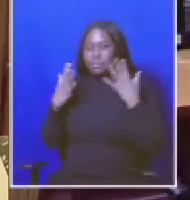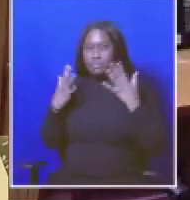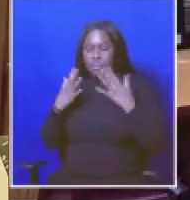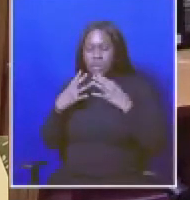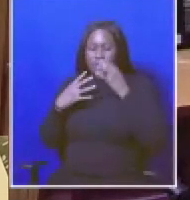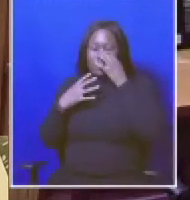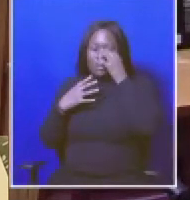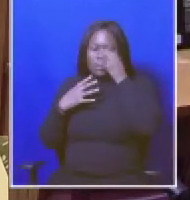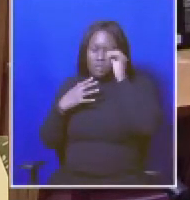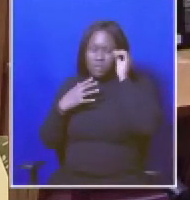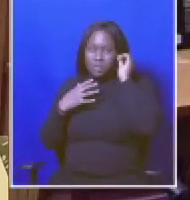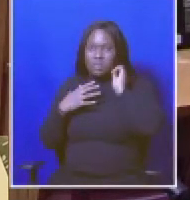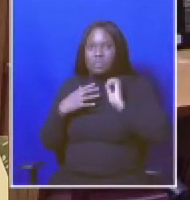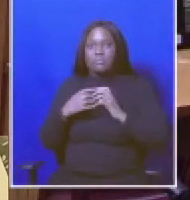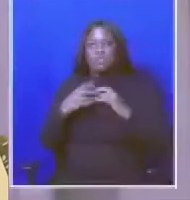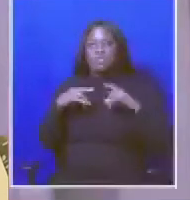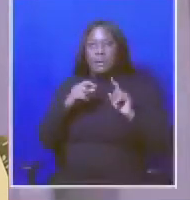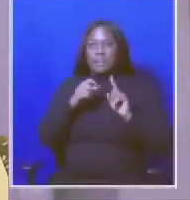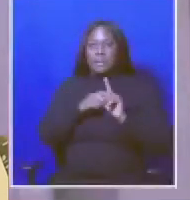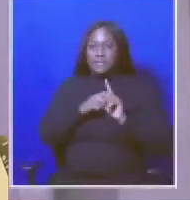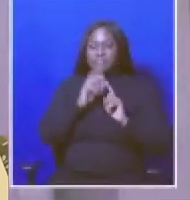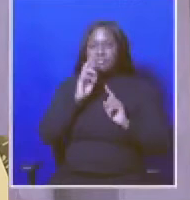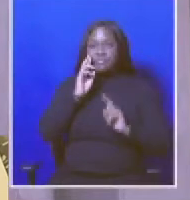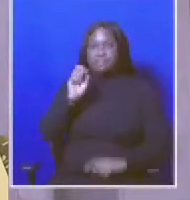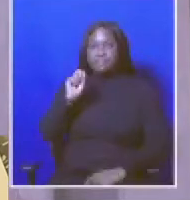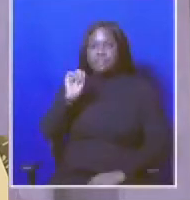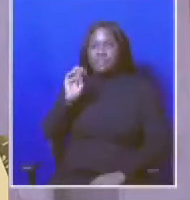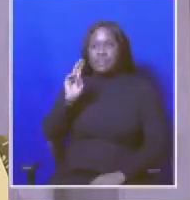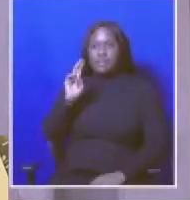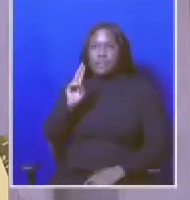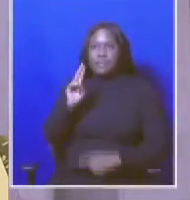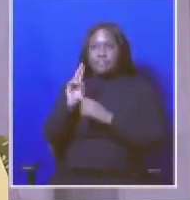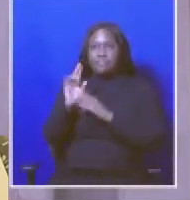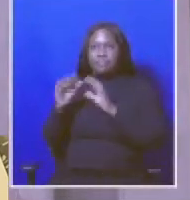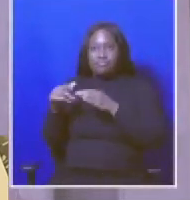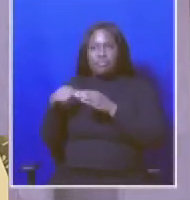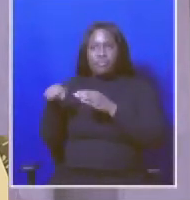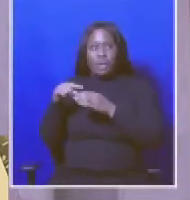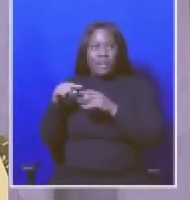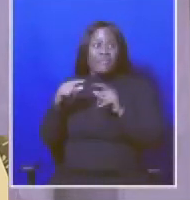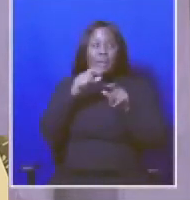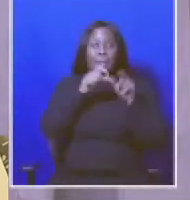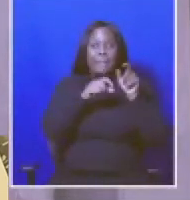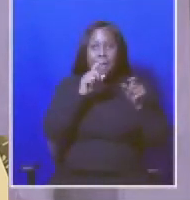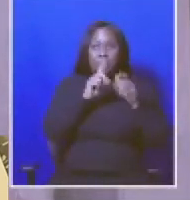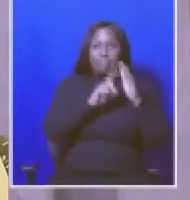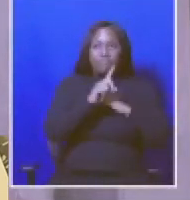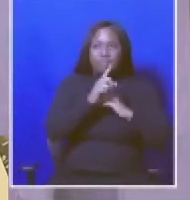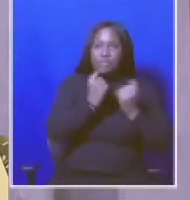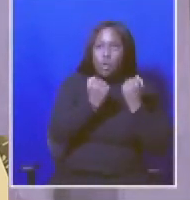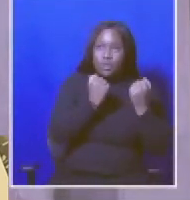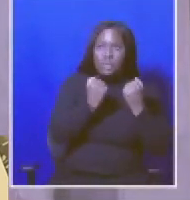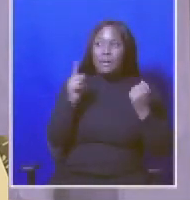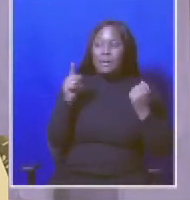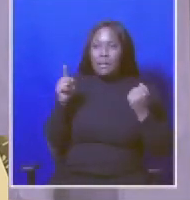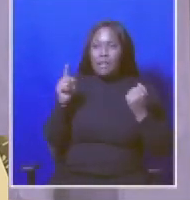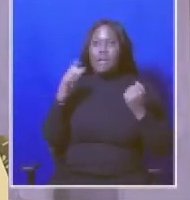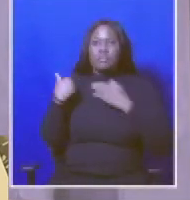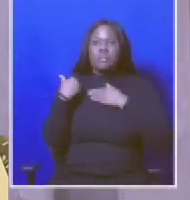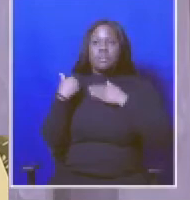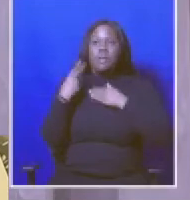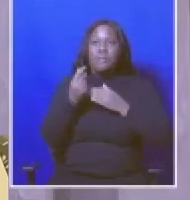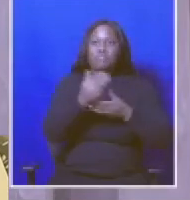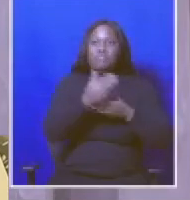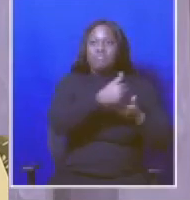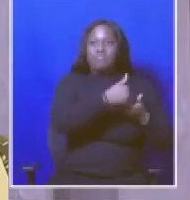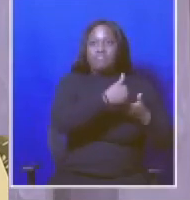does recoup monies once people are prosecuted and be able to return